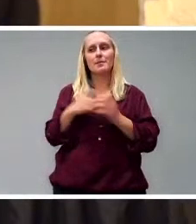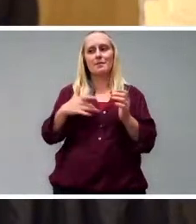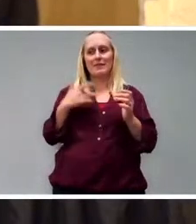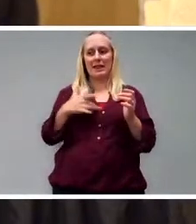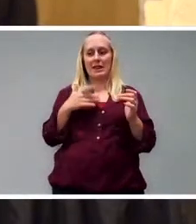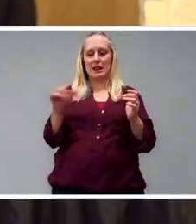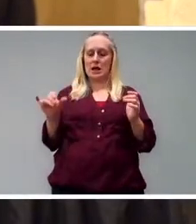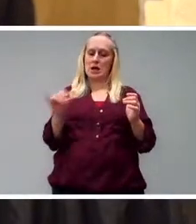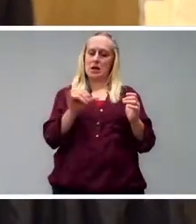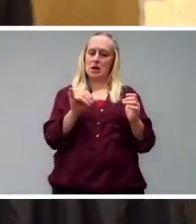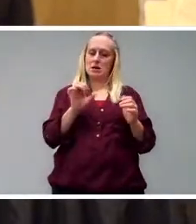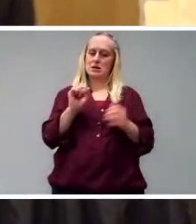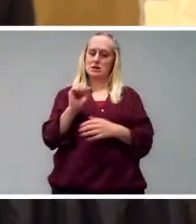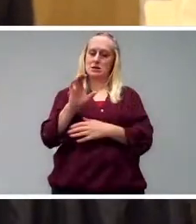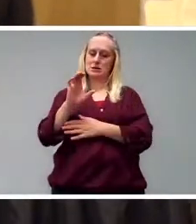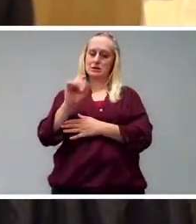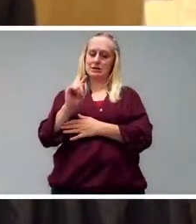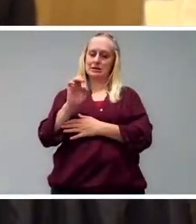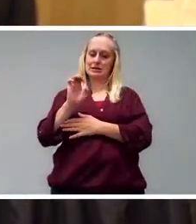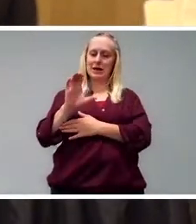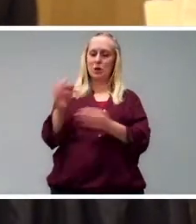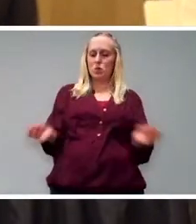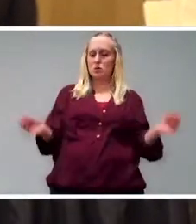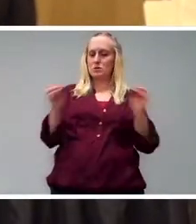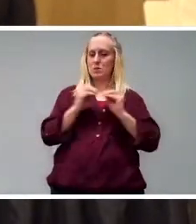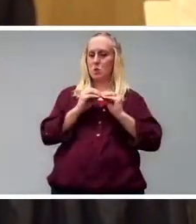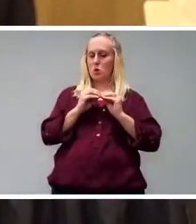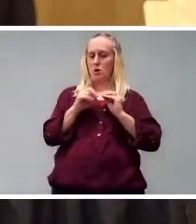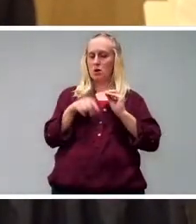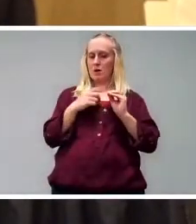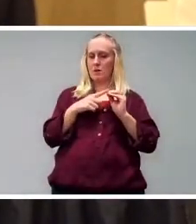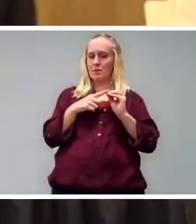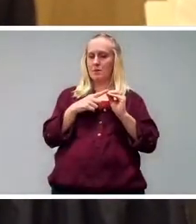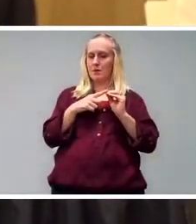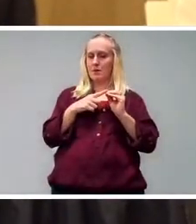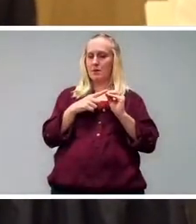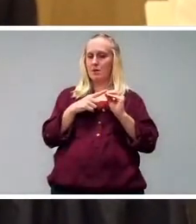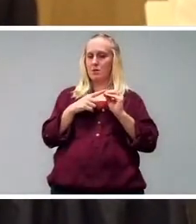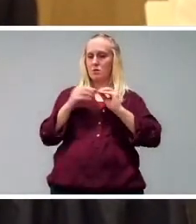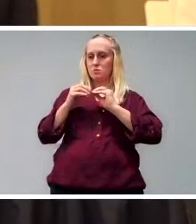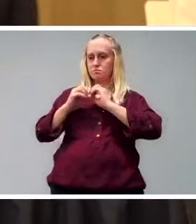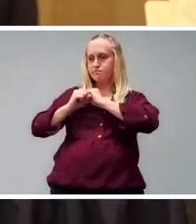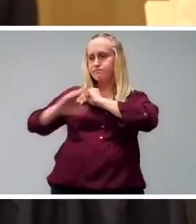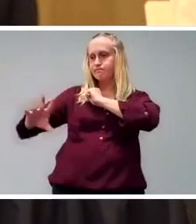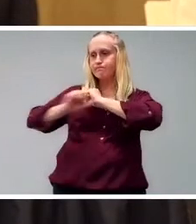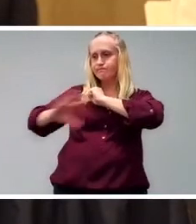if CTEC was a little bit better about, you know, distributing information, I think